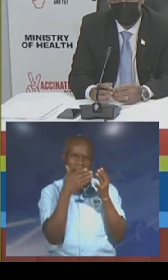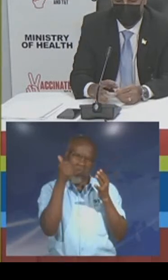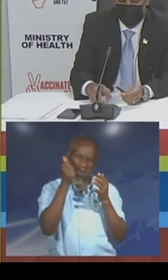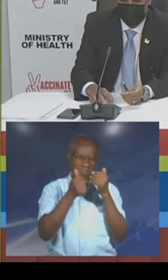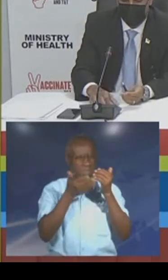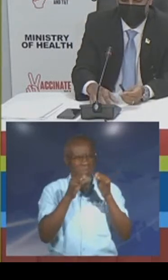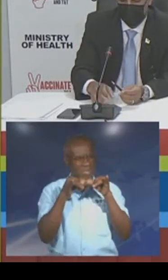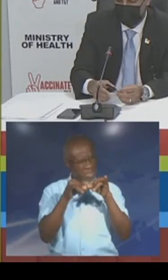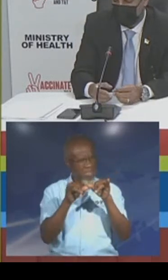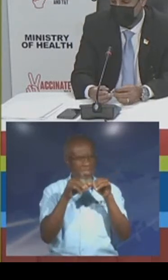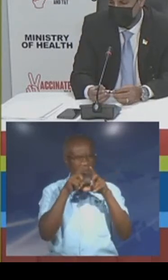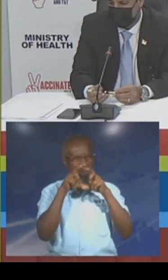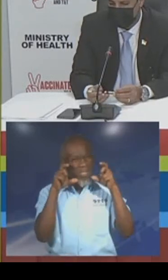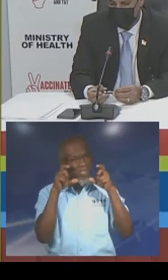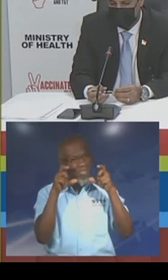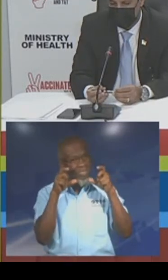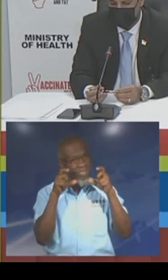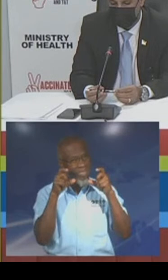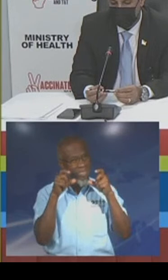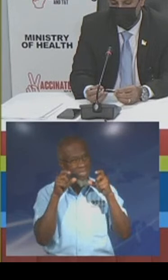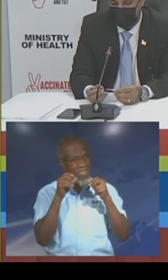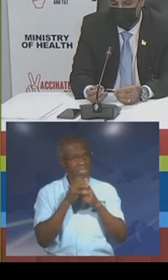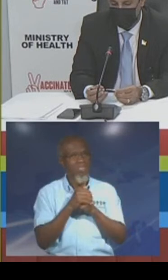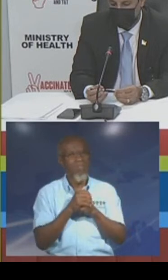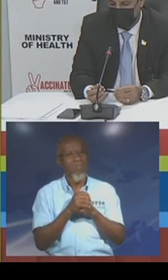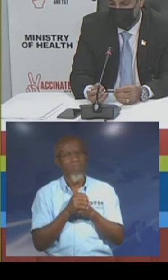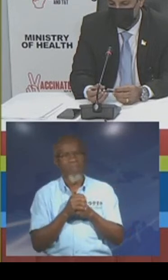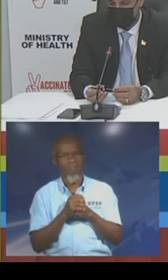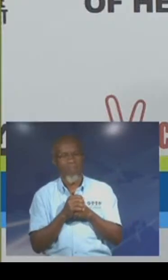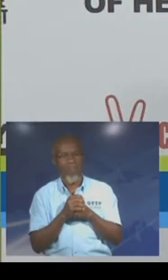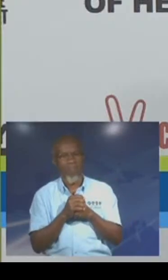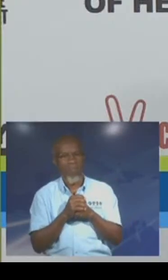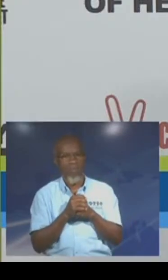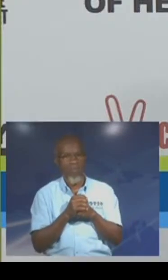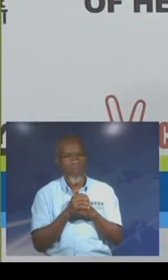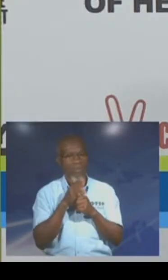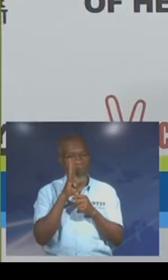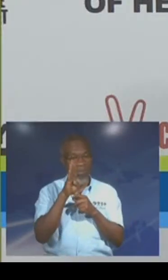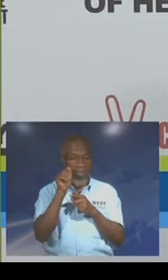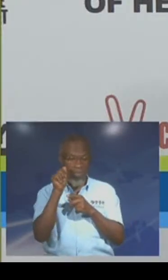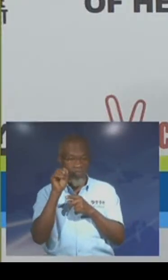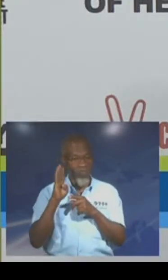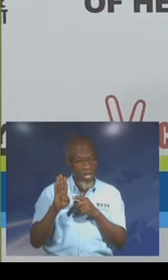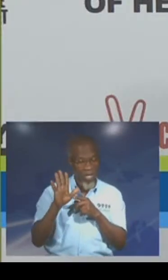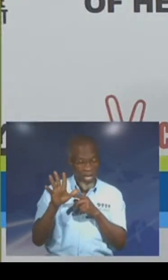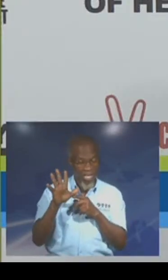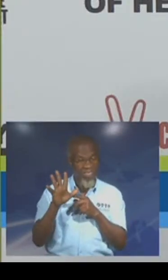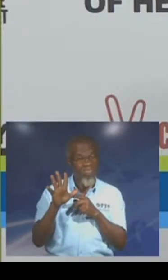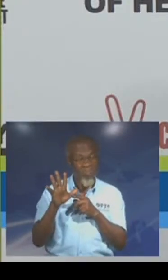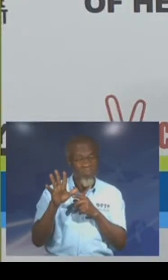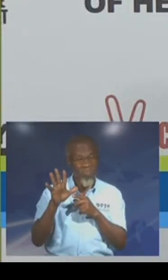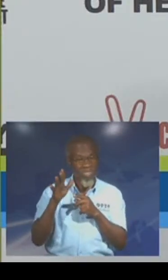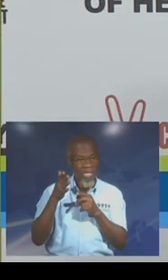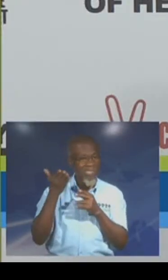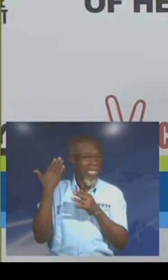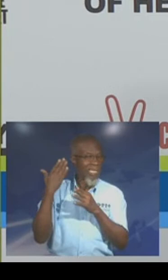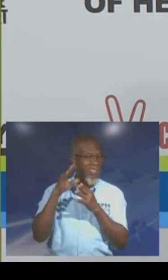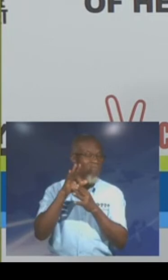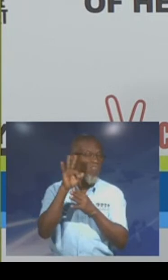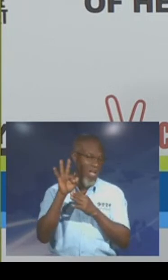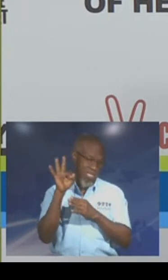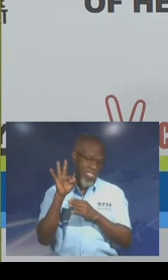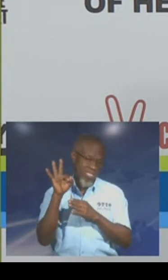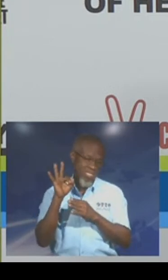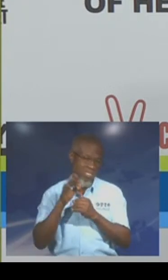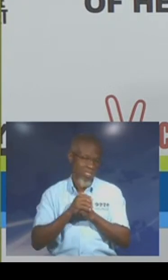so much. So generally speaking, yes, the BA.5 was last week Friday. We would have confirmed in a sample. The week before, we would